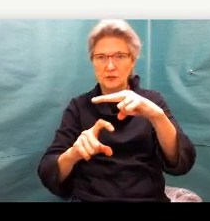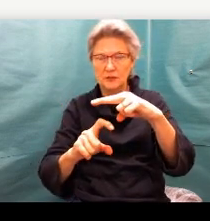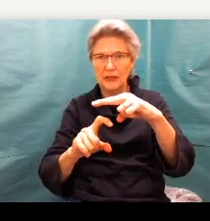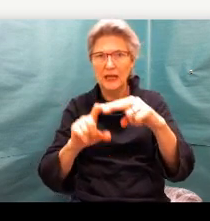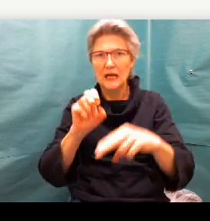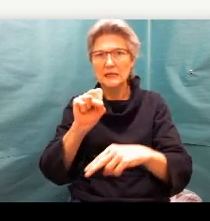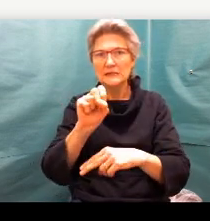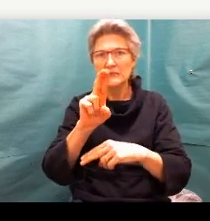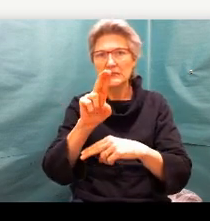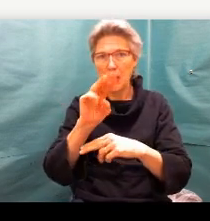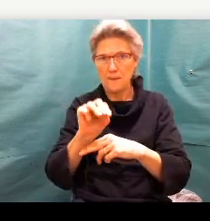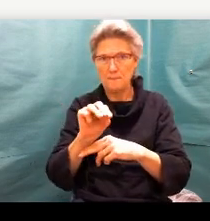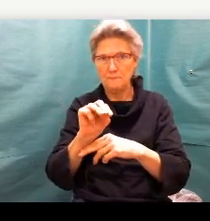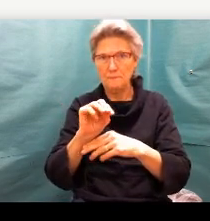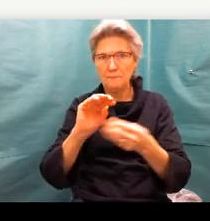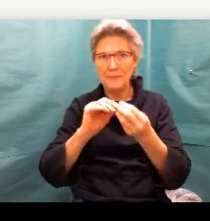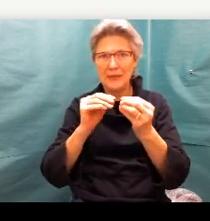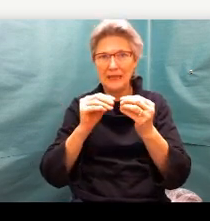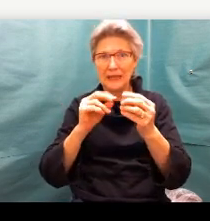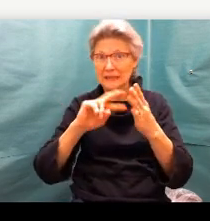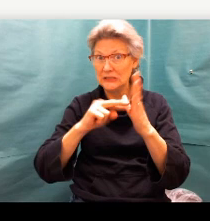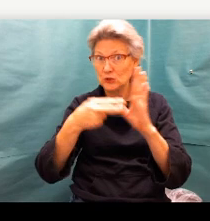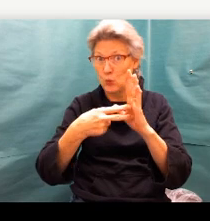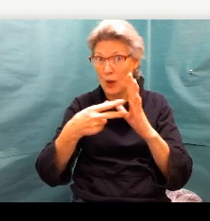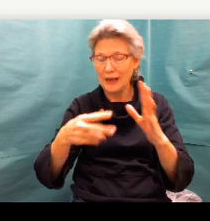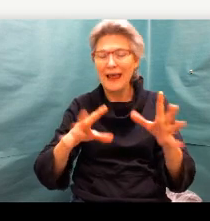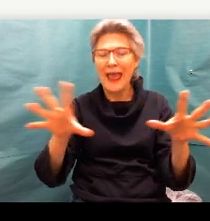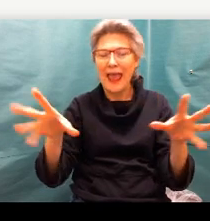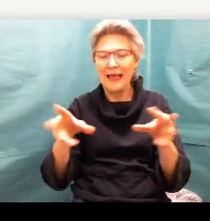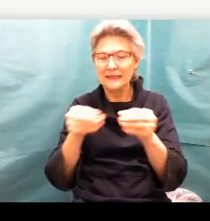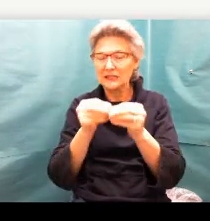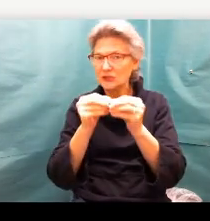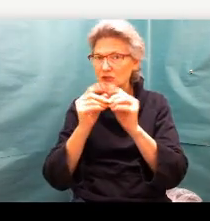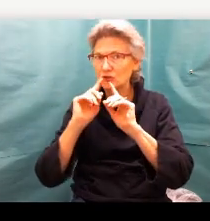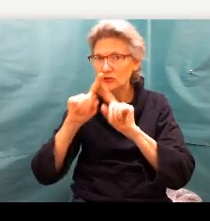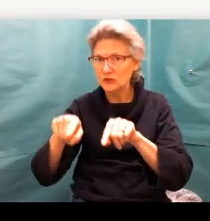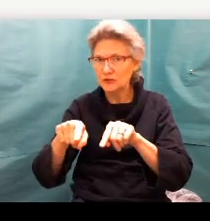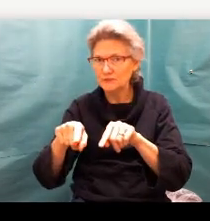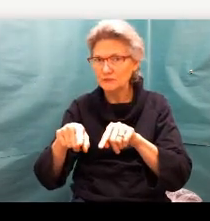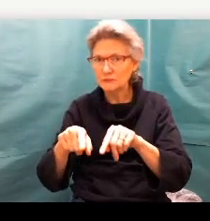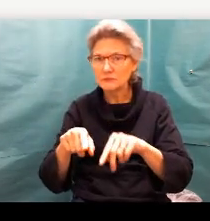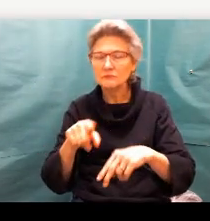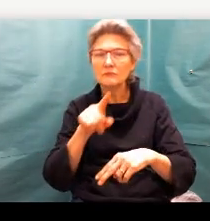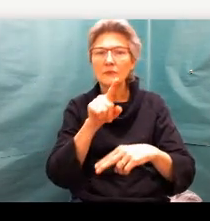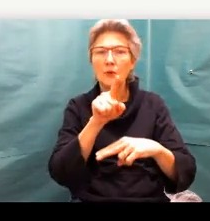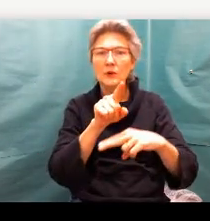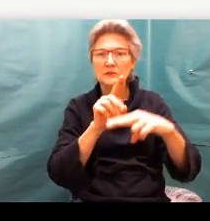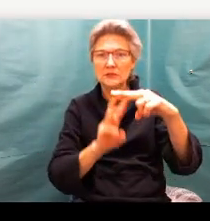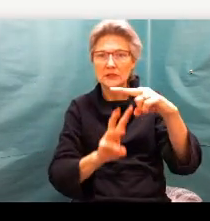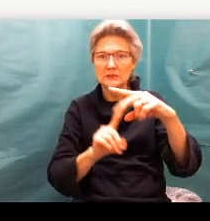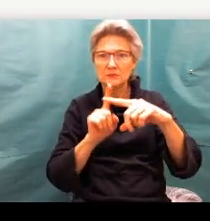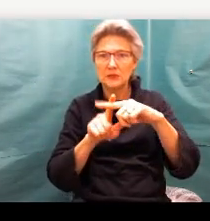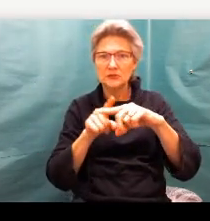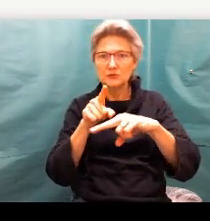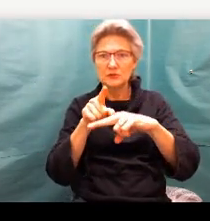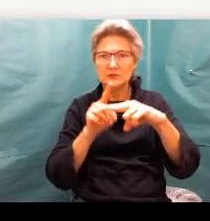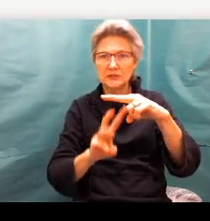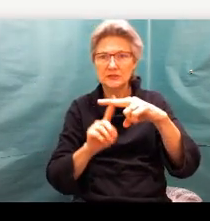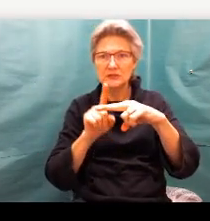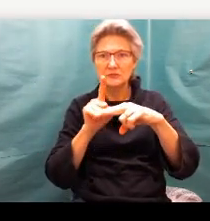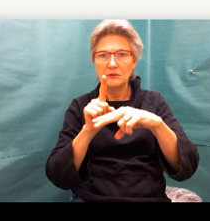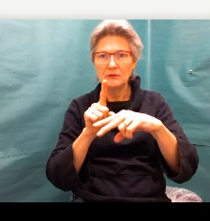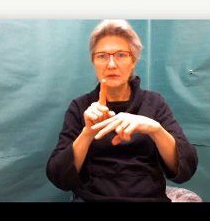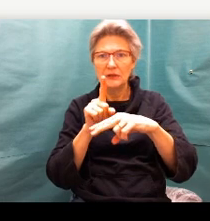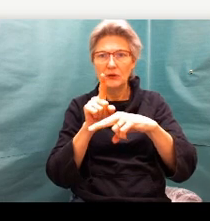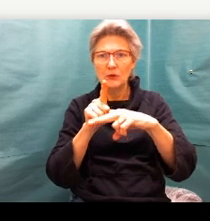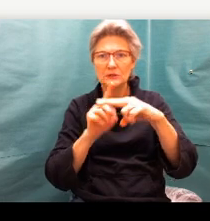right? And my unit fraction was 1/6 because a unit fraction is 1 part of the whole plus, I'm having a hard time writing